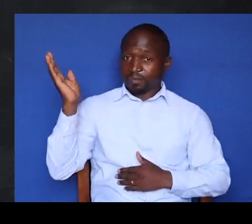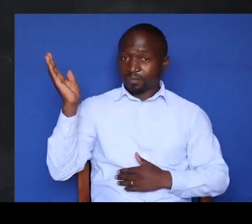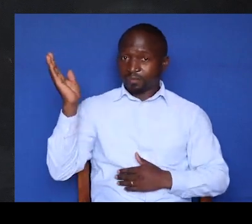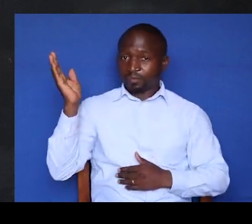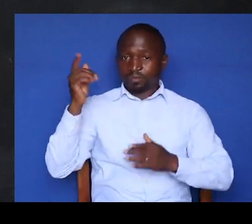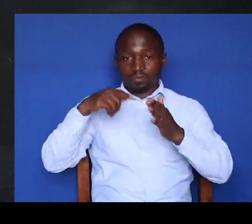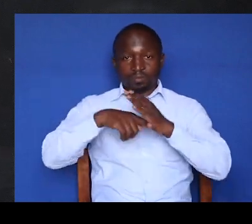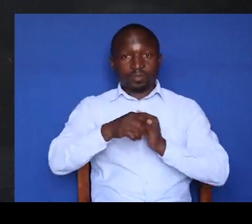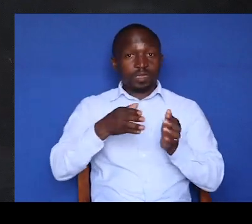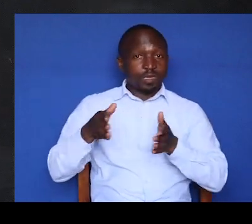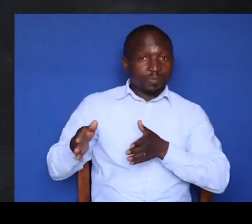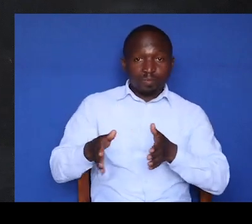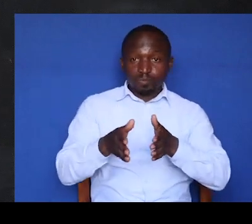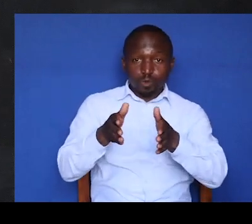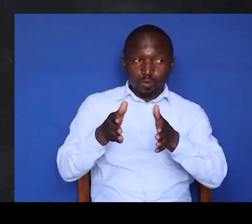in a river,